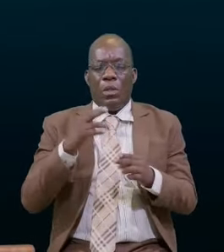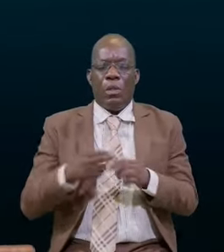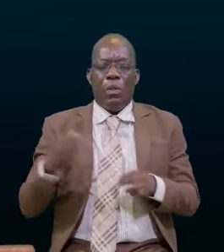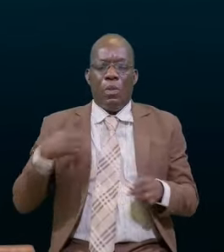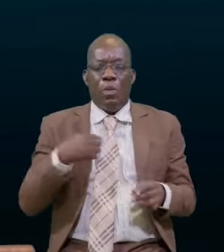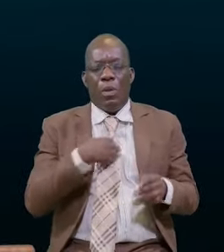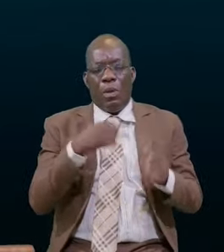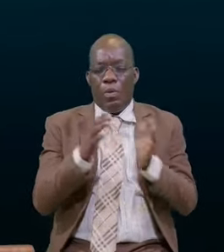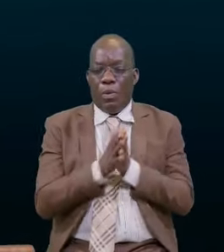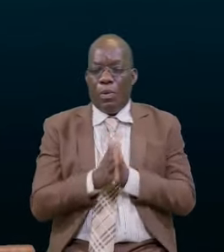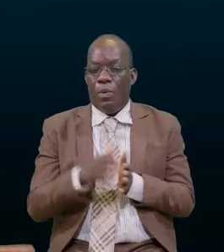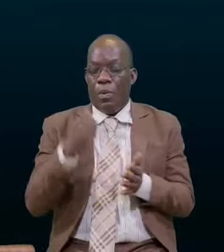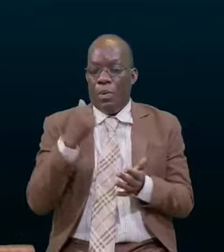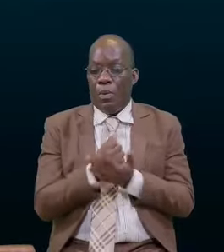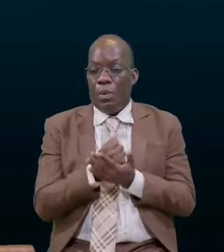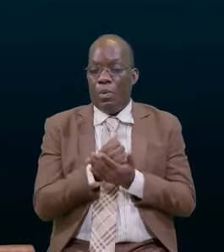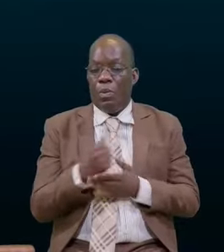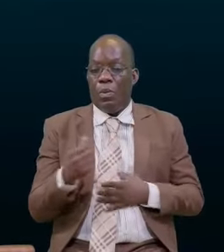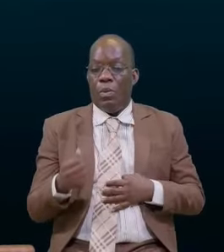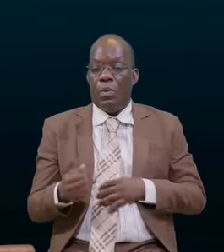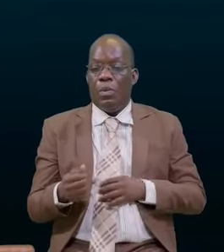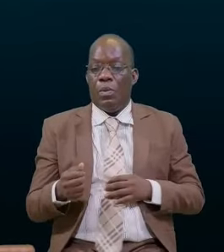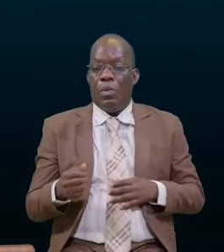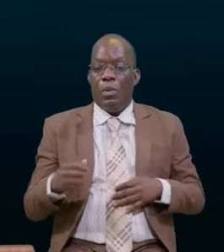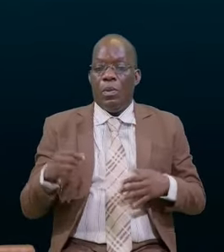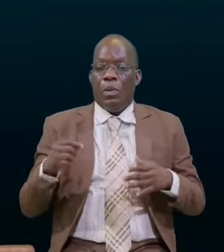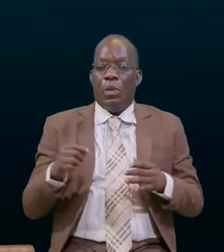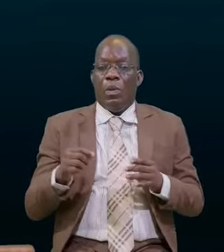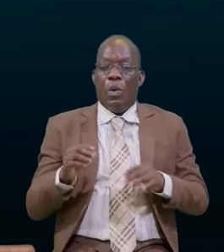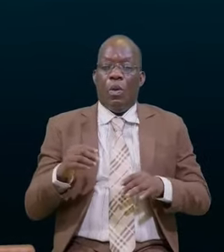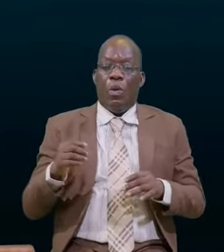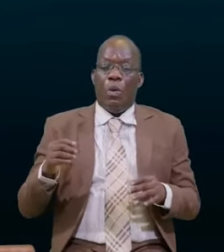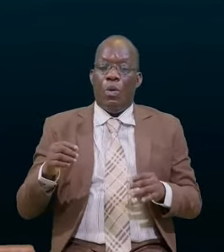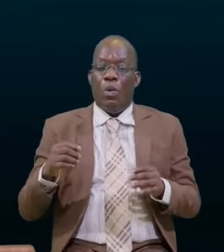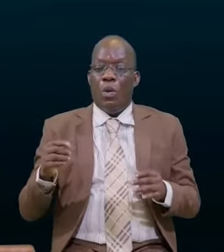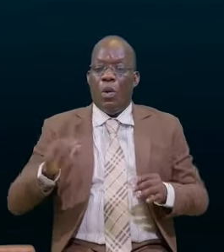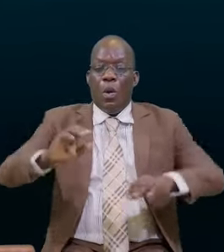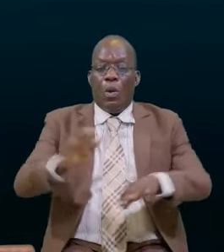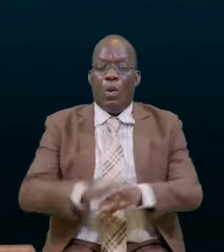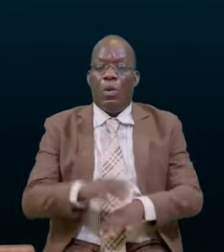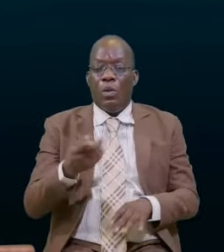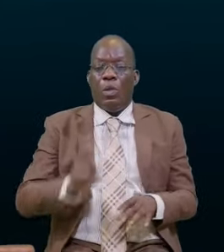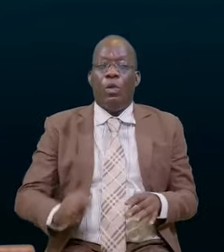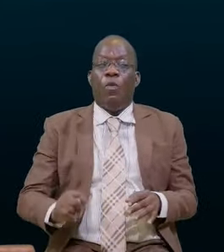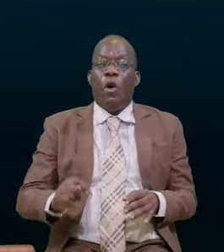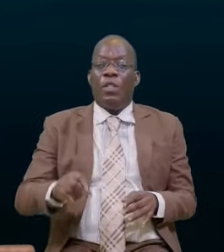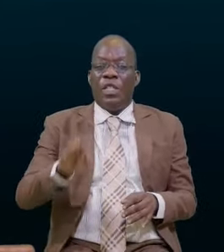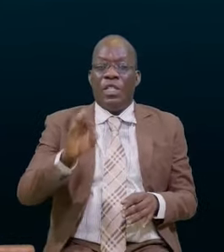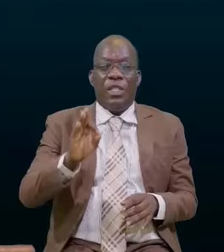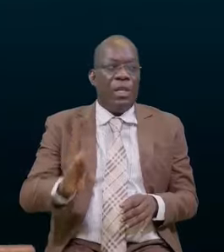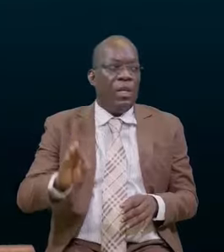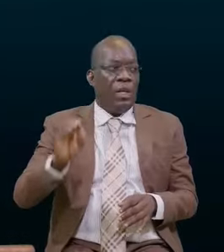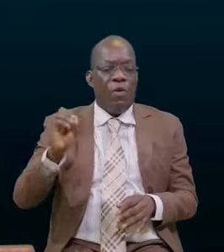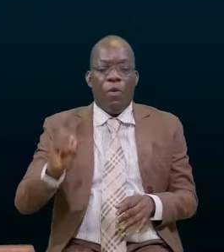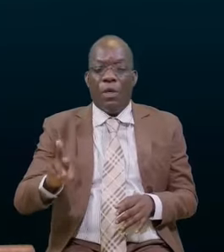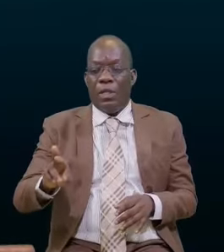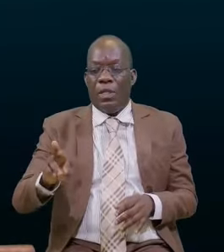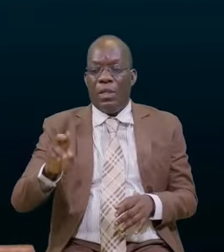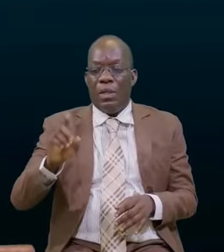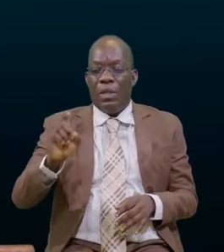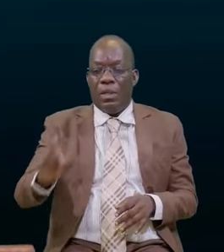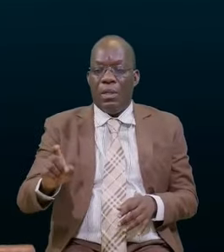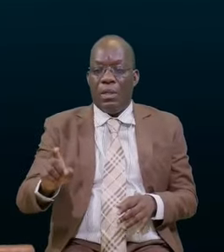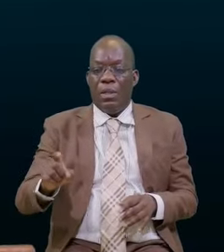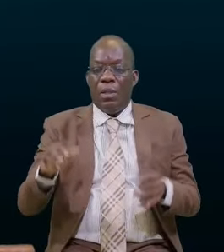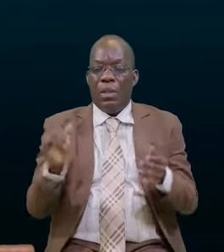we are going to this subject this morning on the little foxes that spoil the vine little foxes that